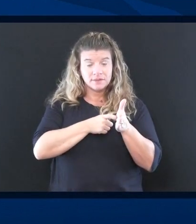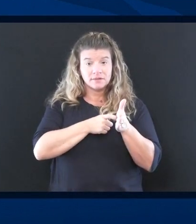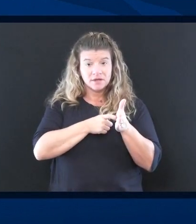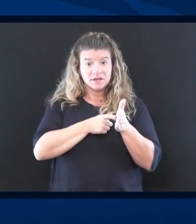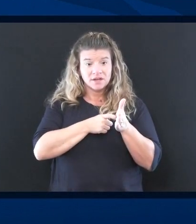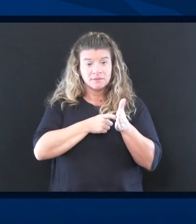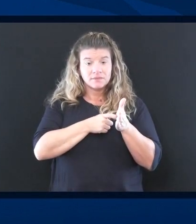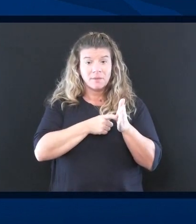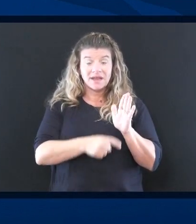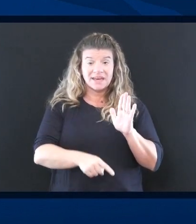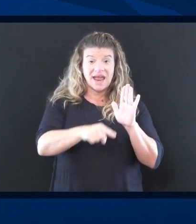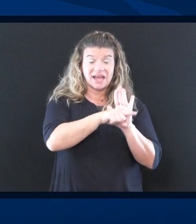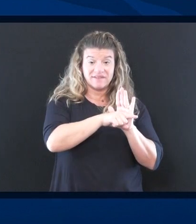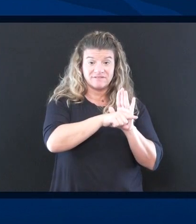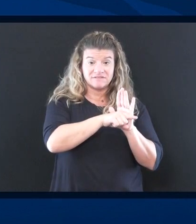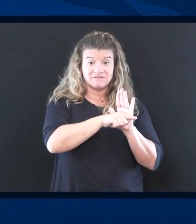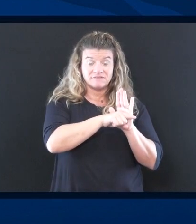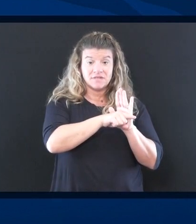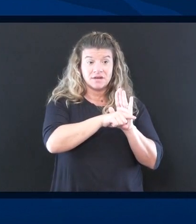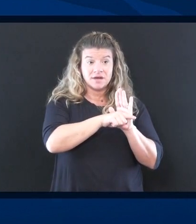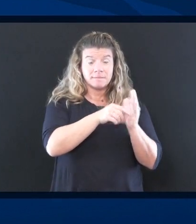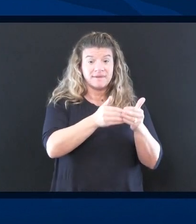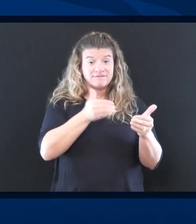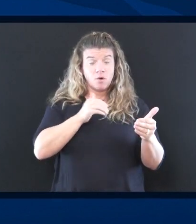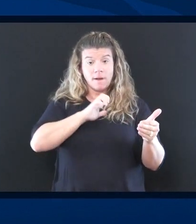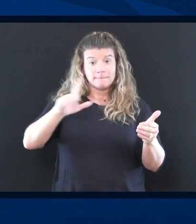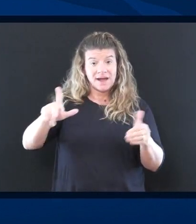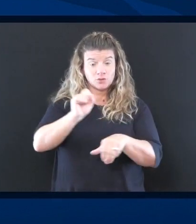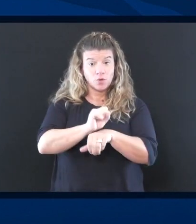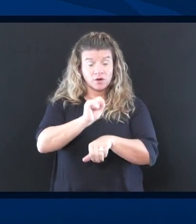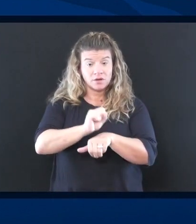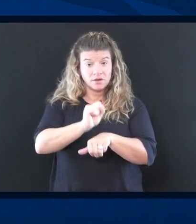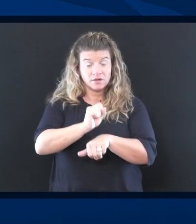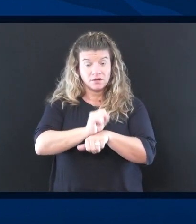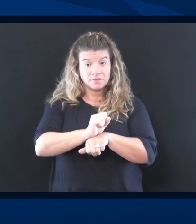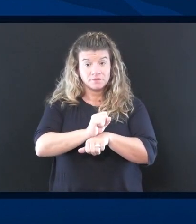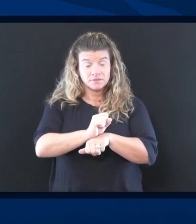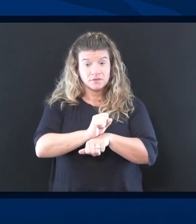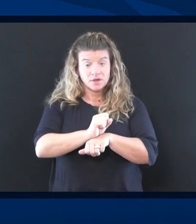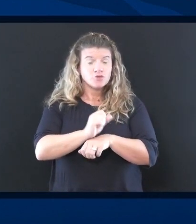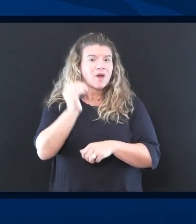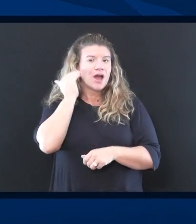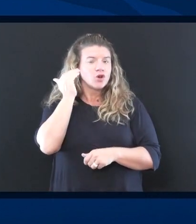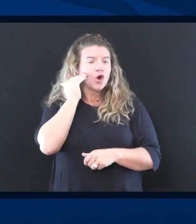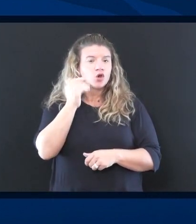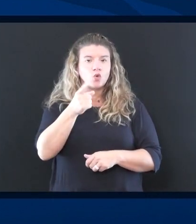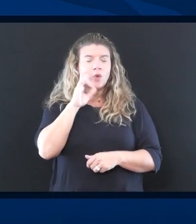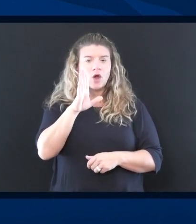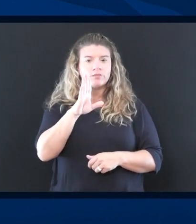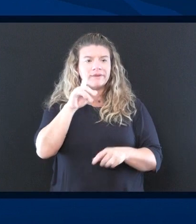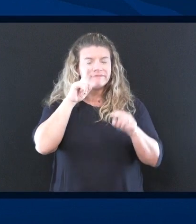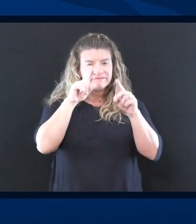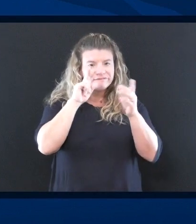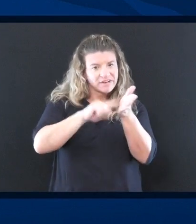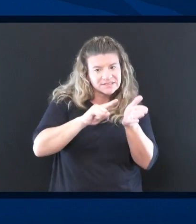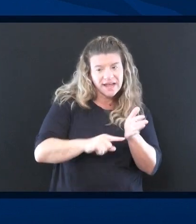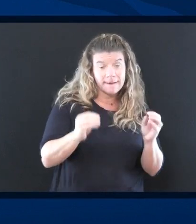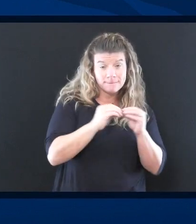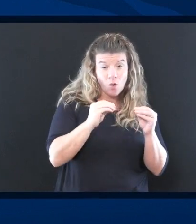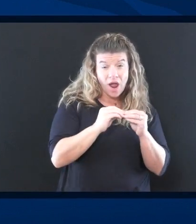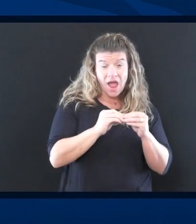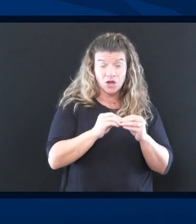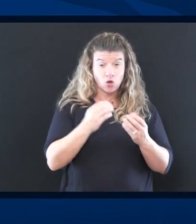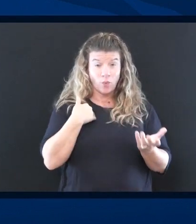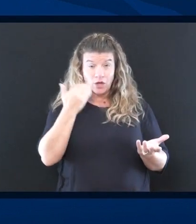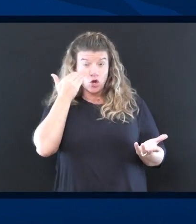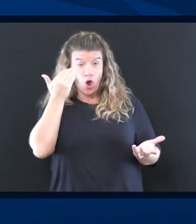be negative with a test before they can come back to work? I know that you said you were going to look into that. Have we drilled down into that? And